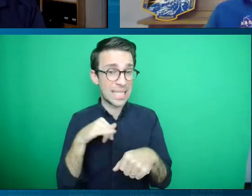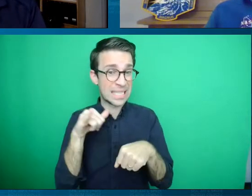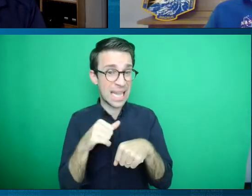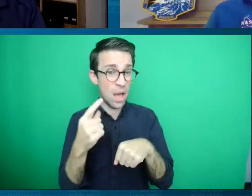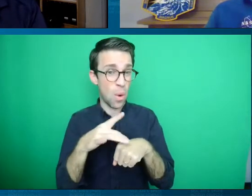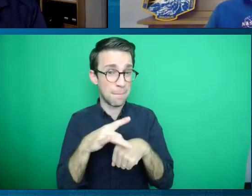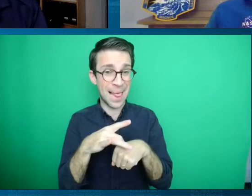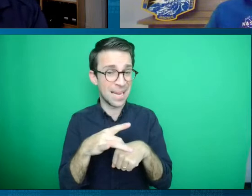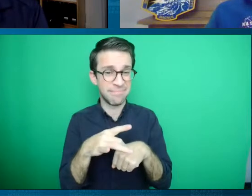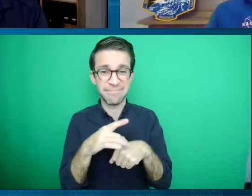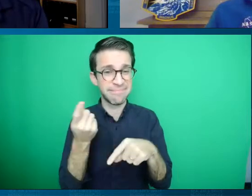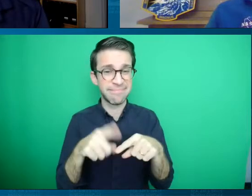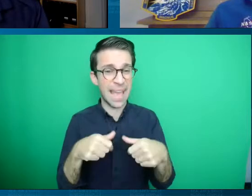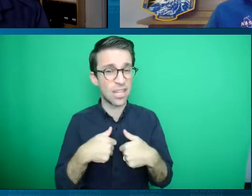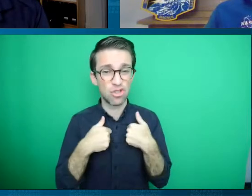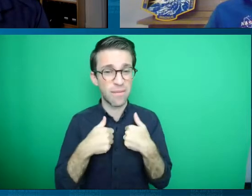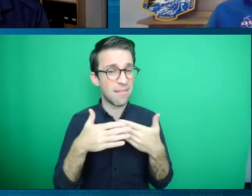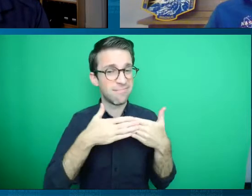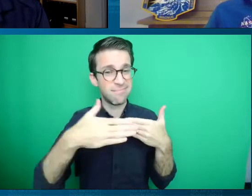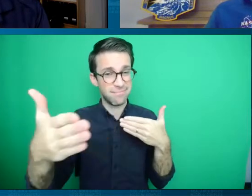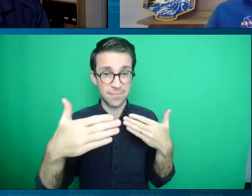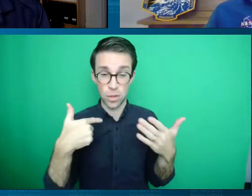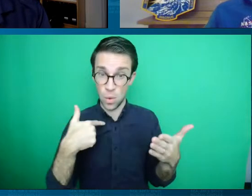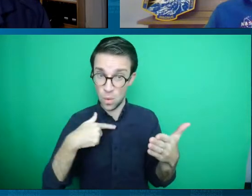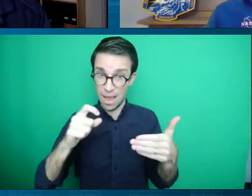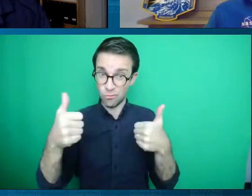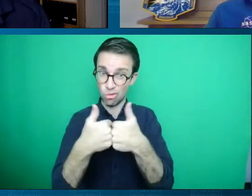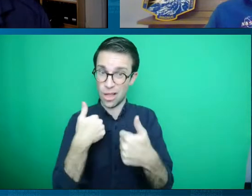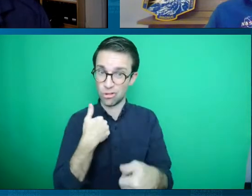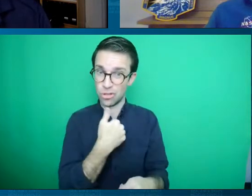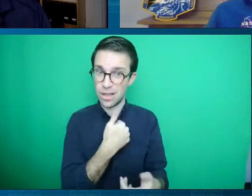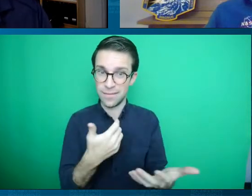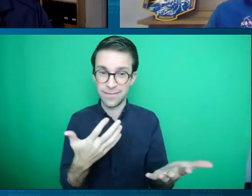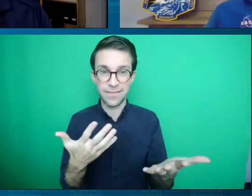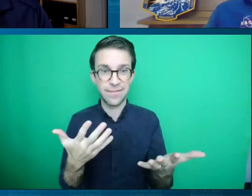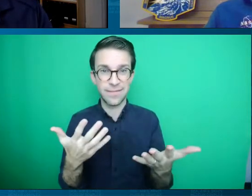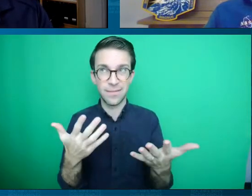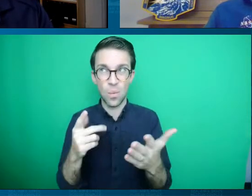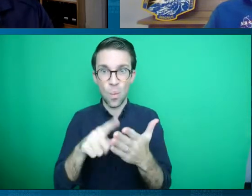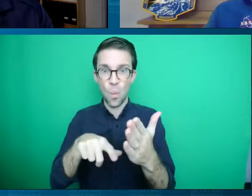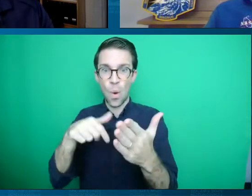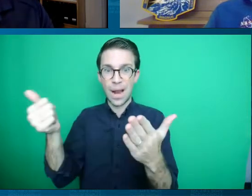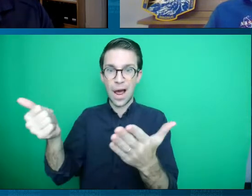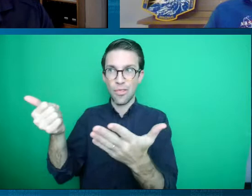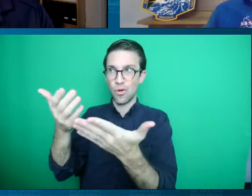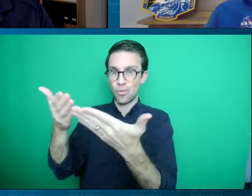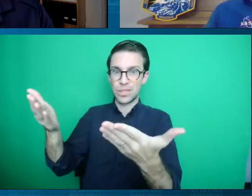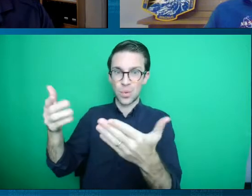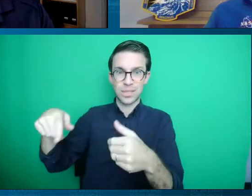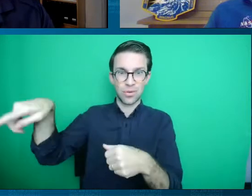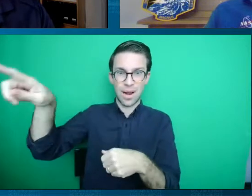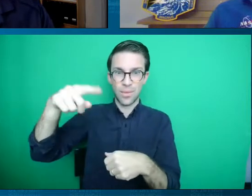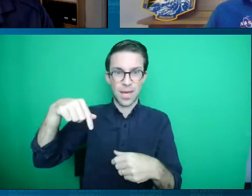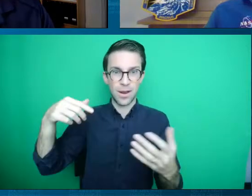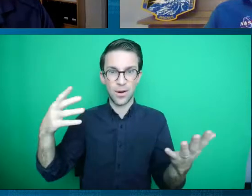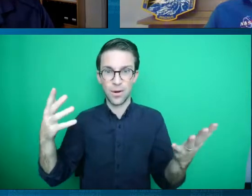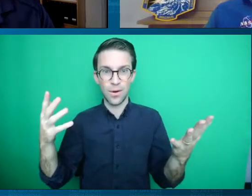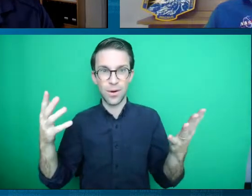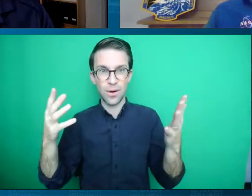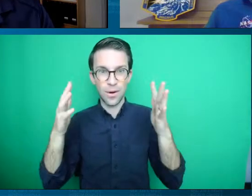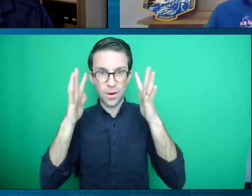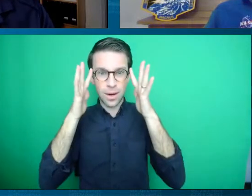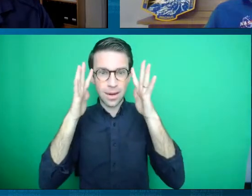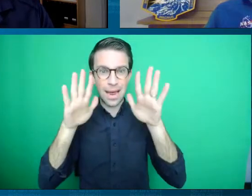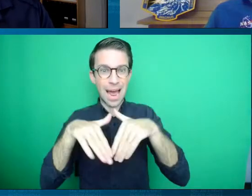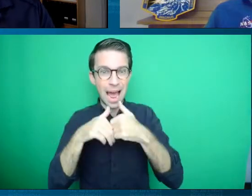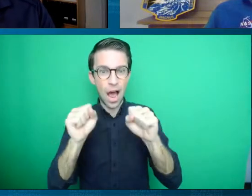understand how we can survive in the universe. What are the resources that are out there? How can we do